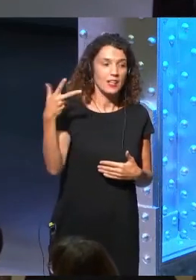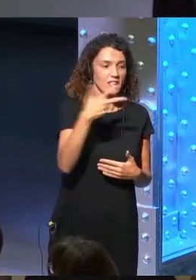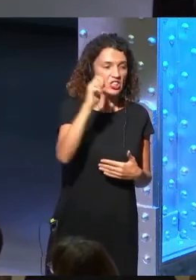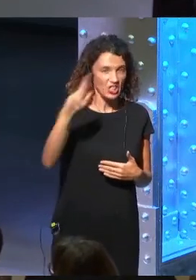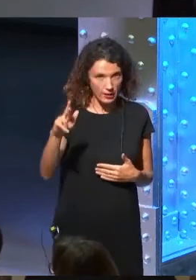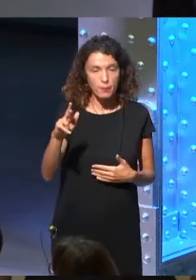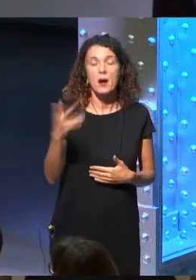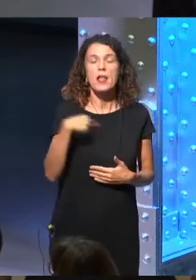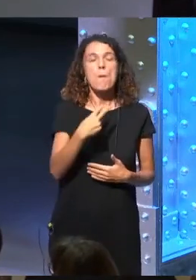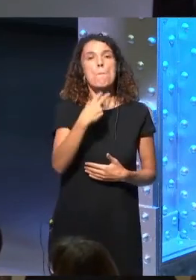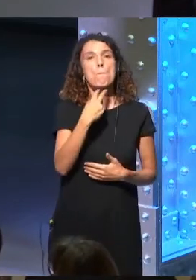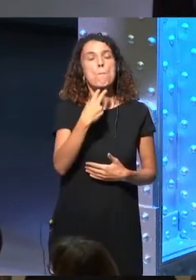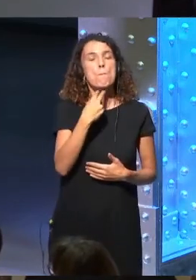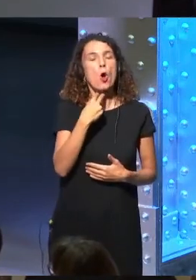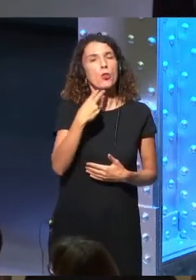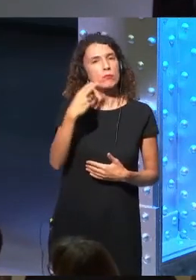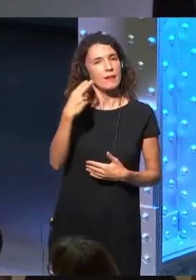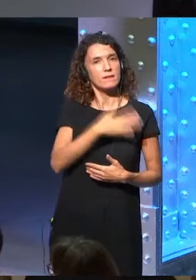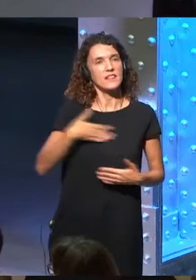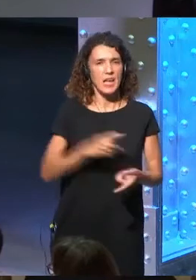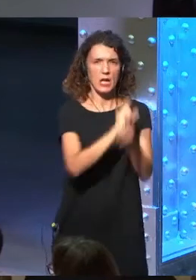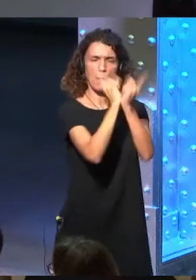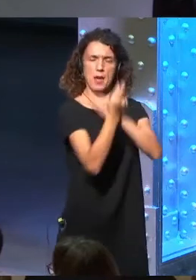to whine or scream.